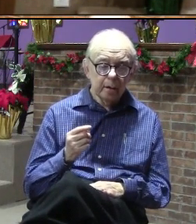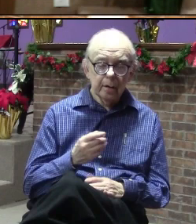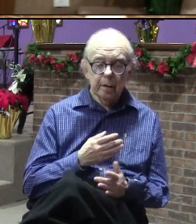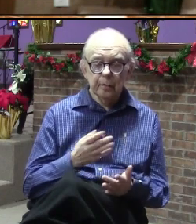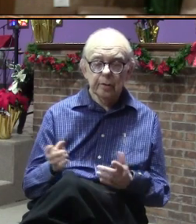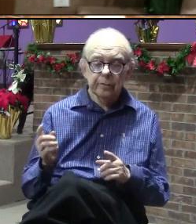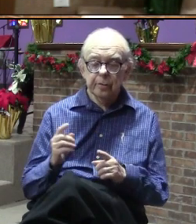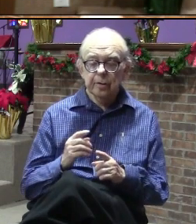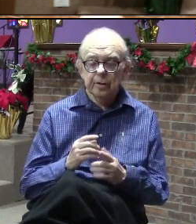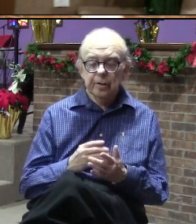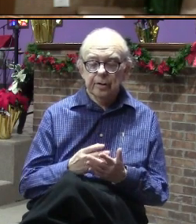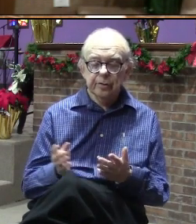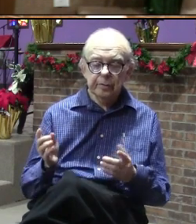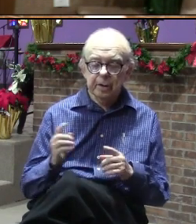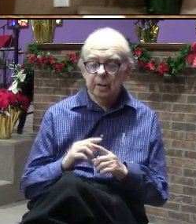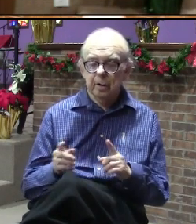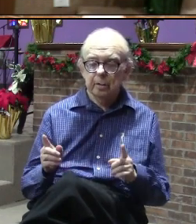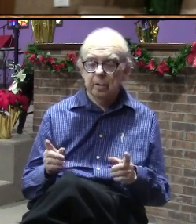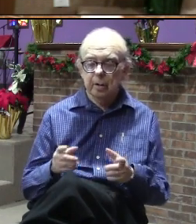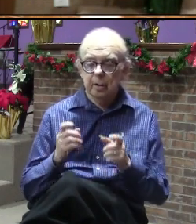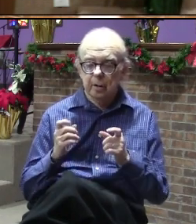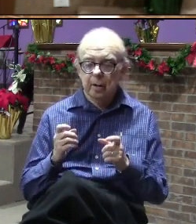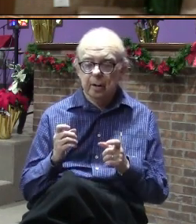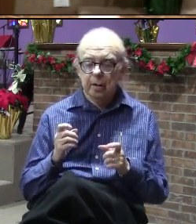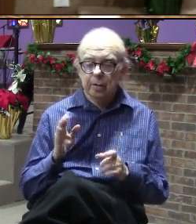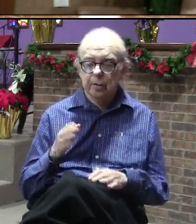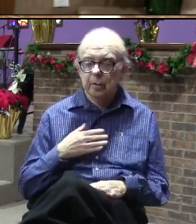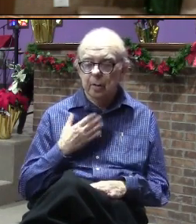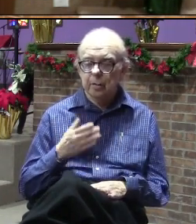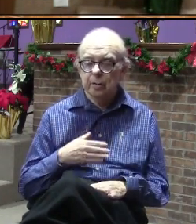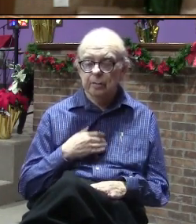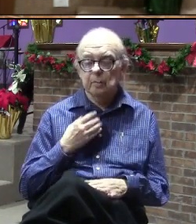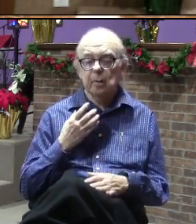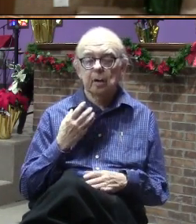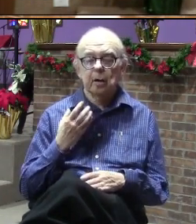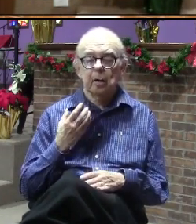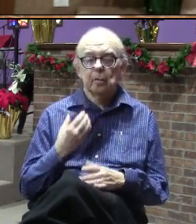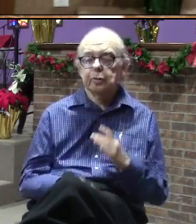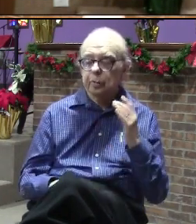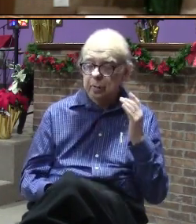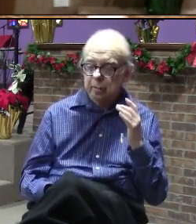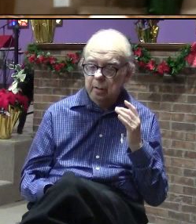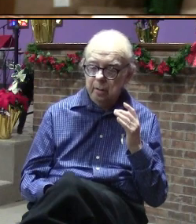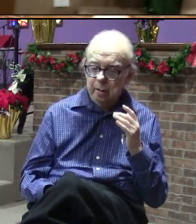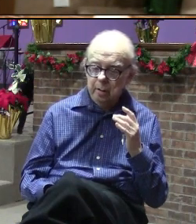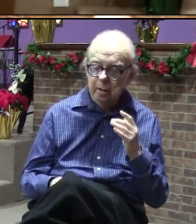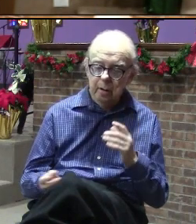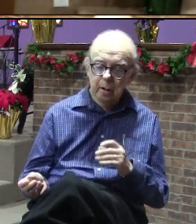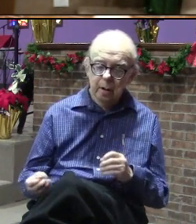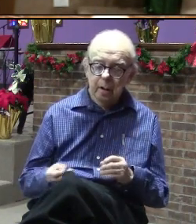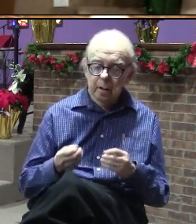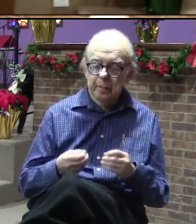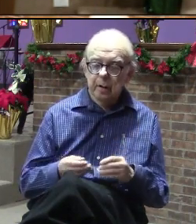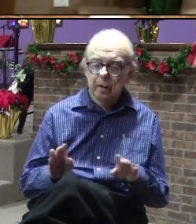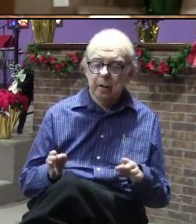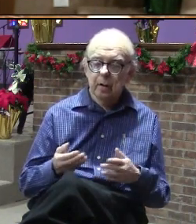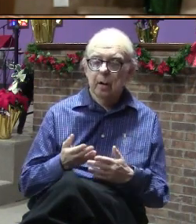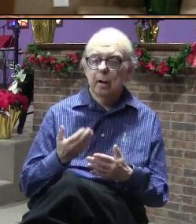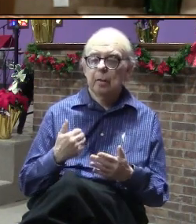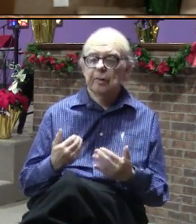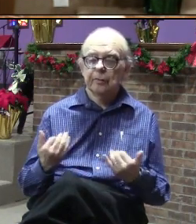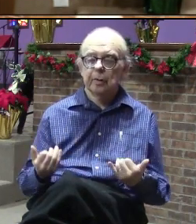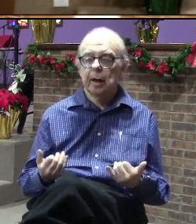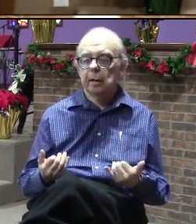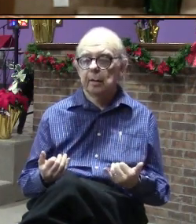else. And all of a sudden, your joy is gone. If they would have just let me open it up before